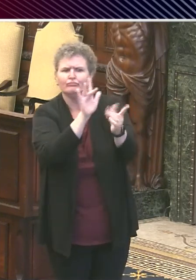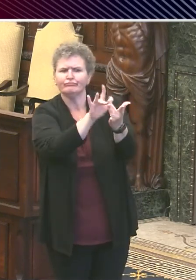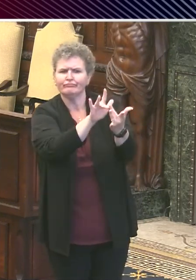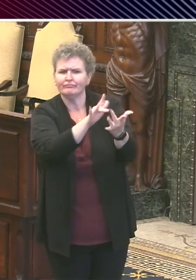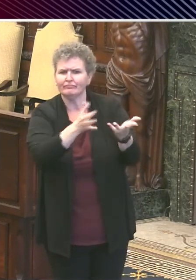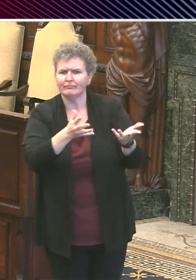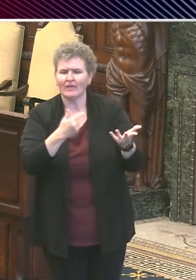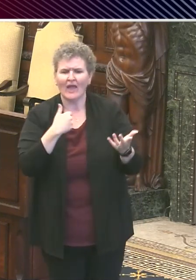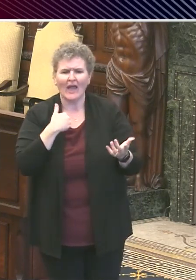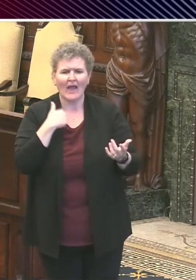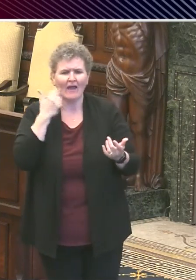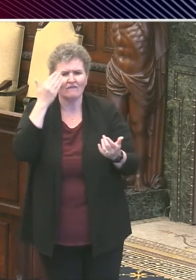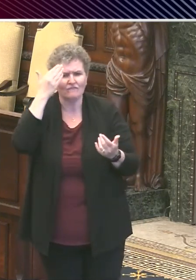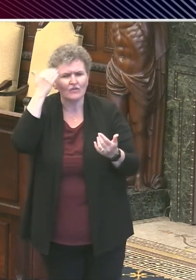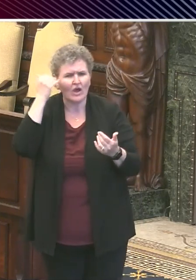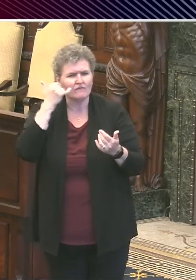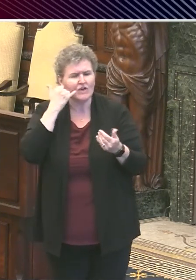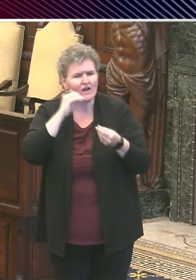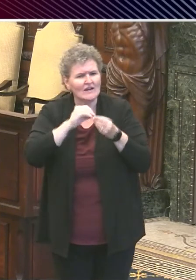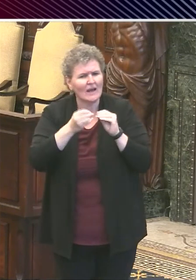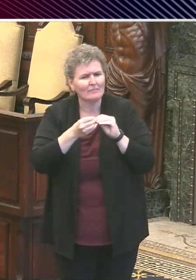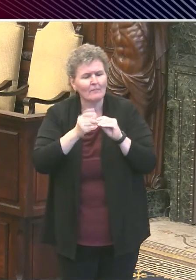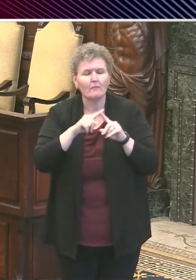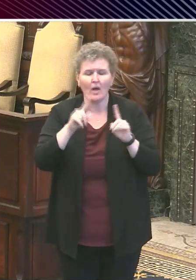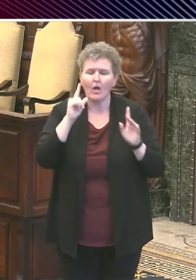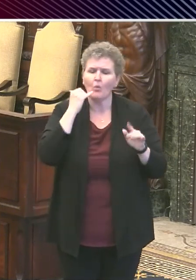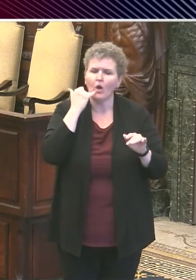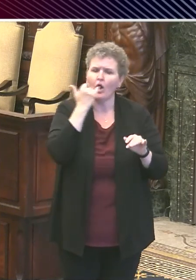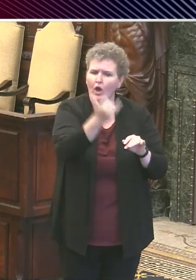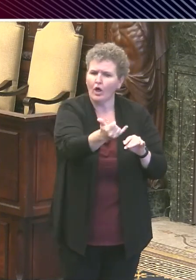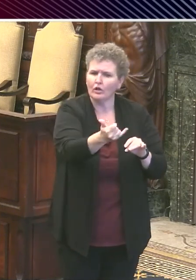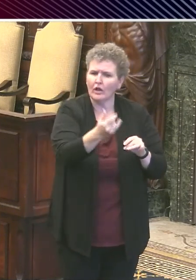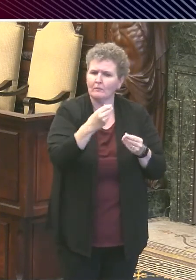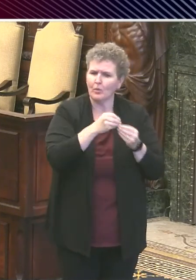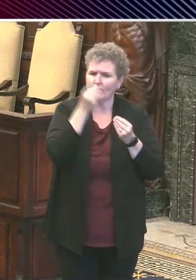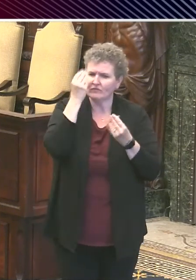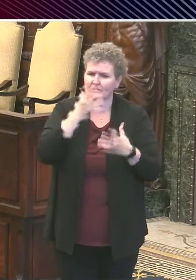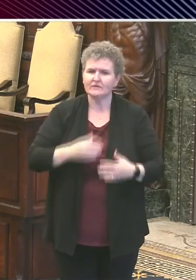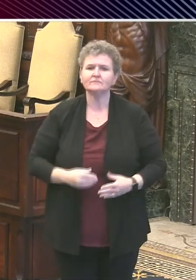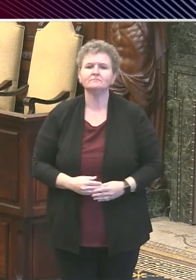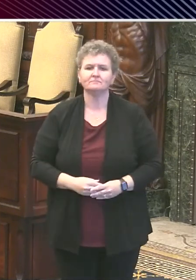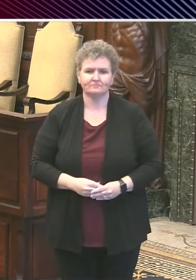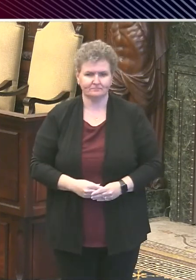and get more information. I just have one last question. Dental, are